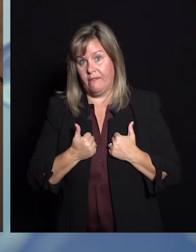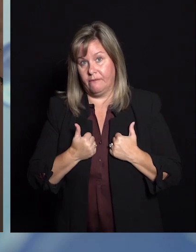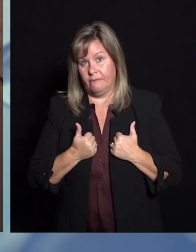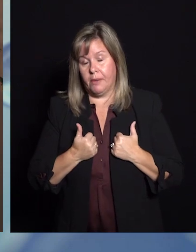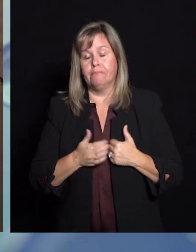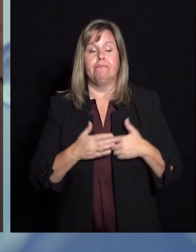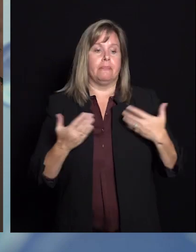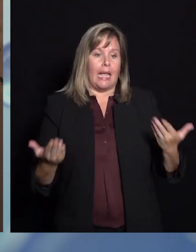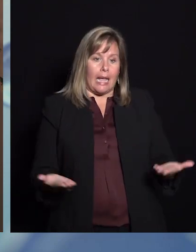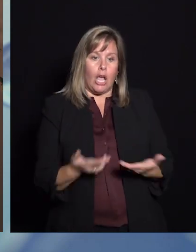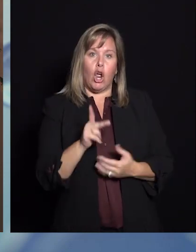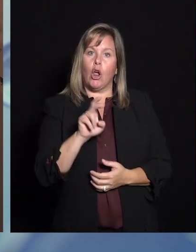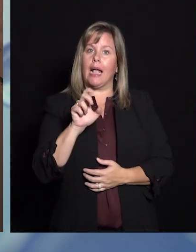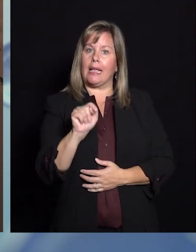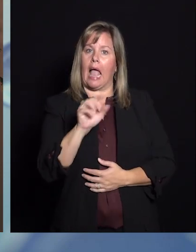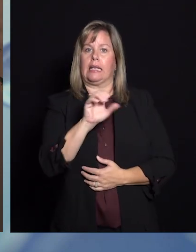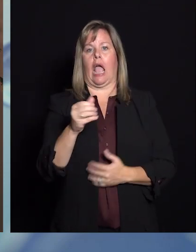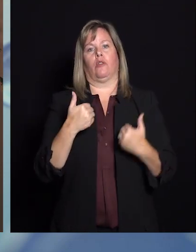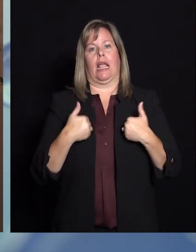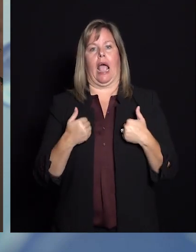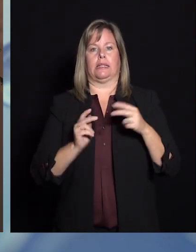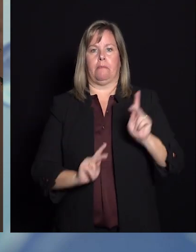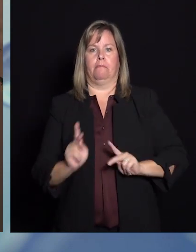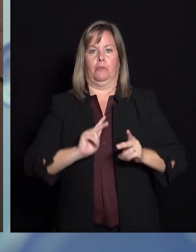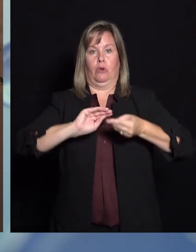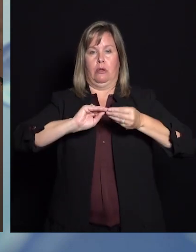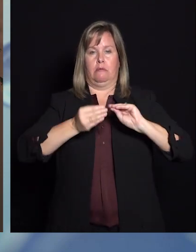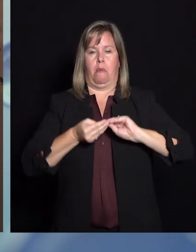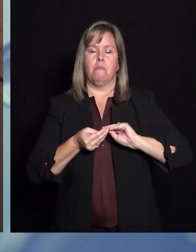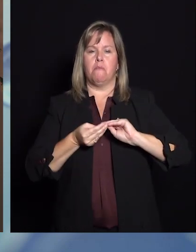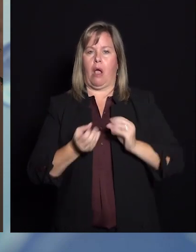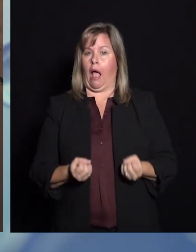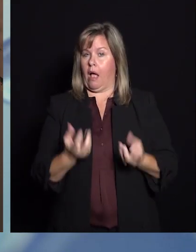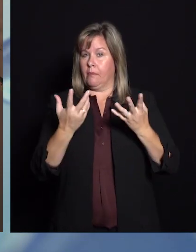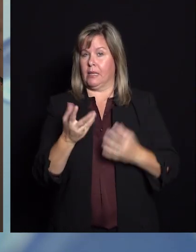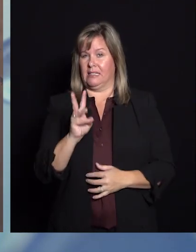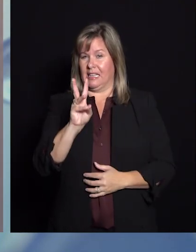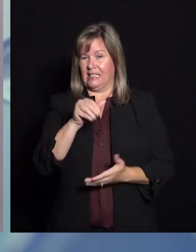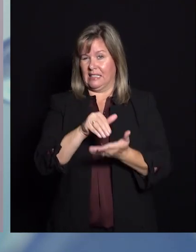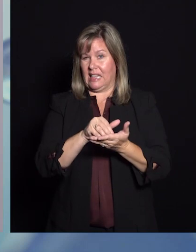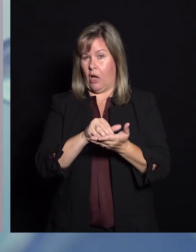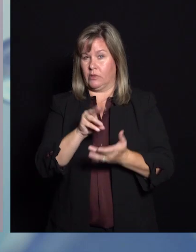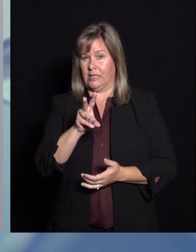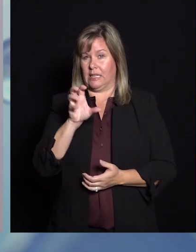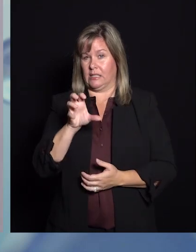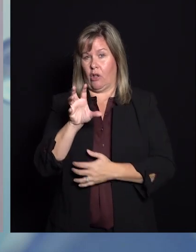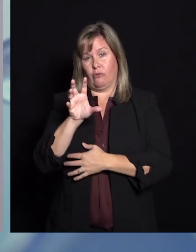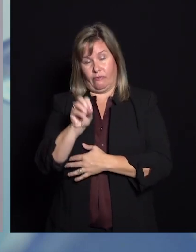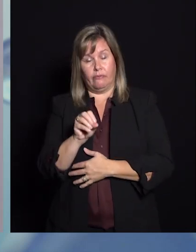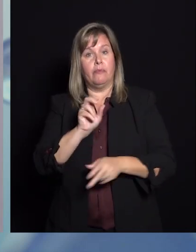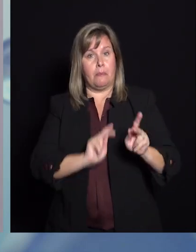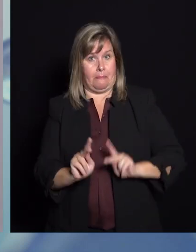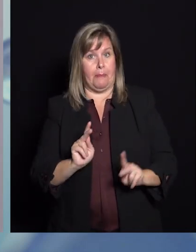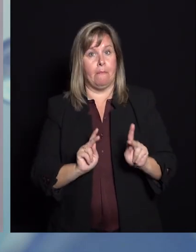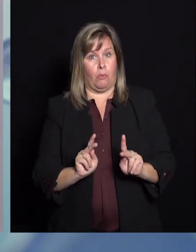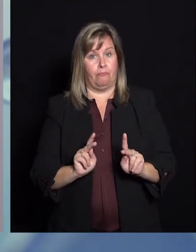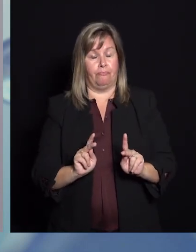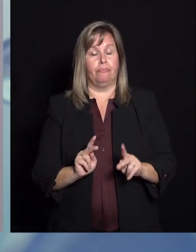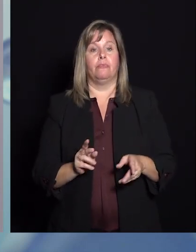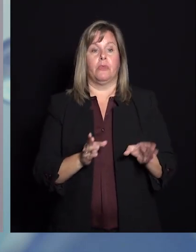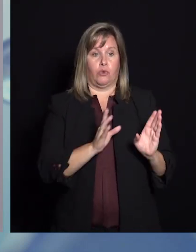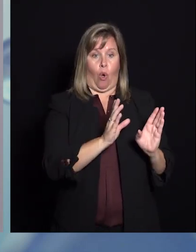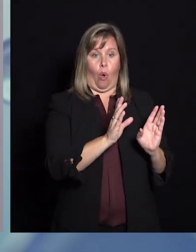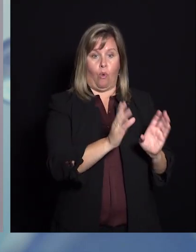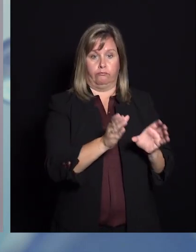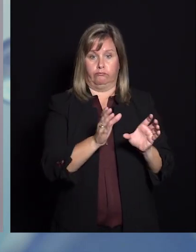Now, here in Kent County, we have a population of about 660,000 people. And roughly, they fall into these